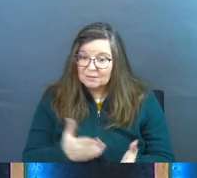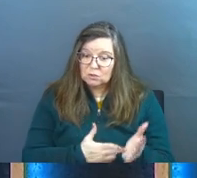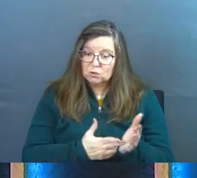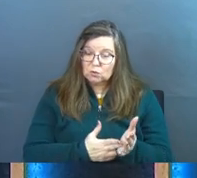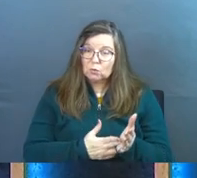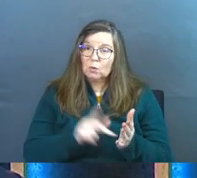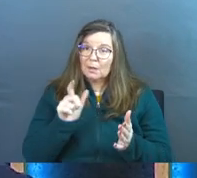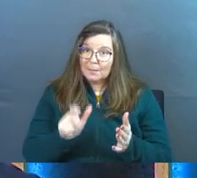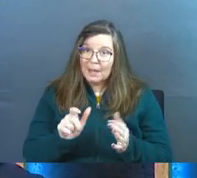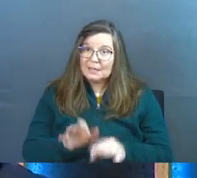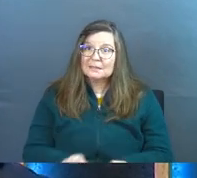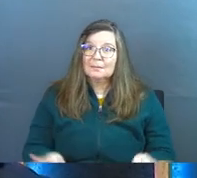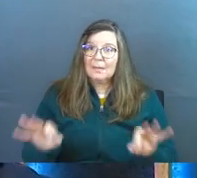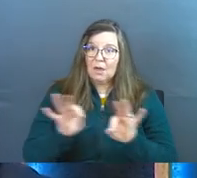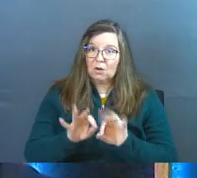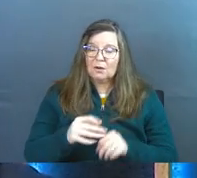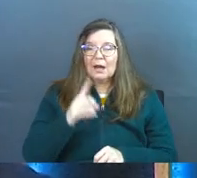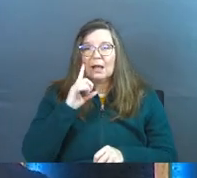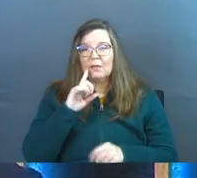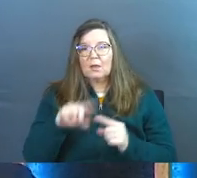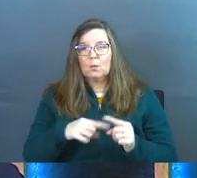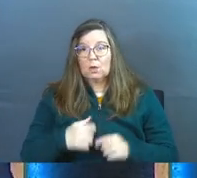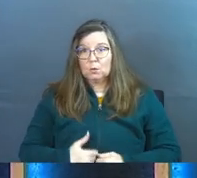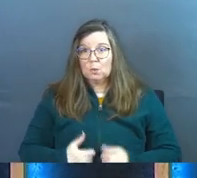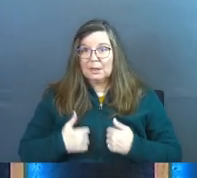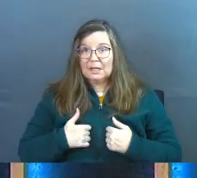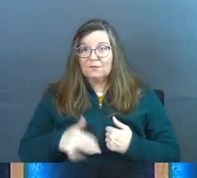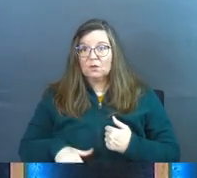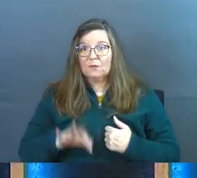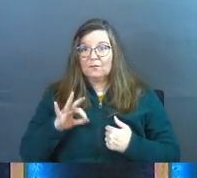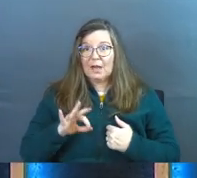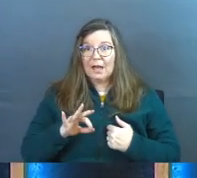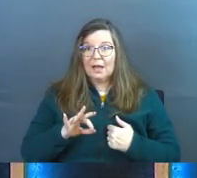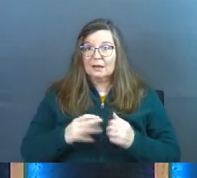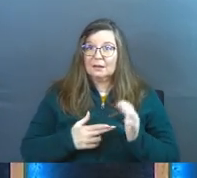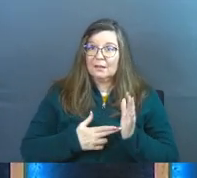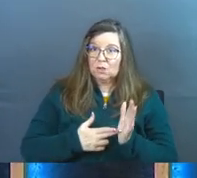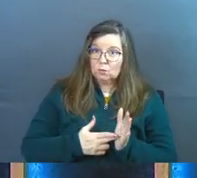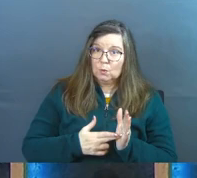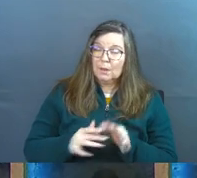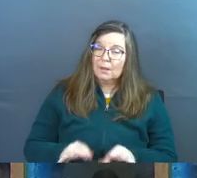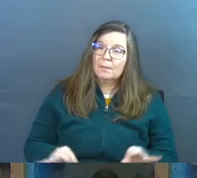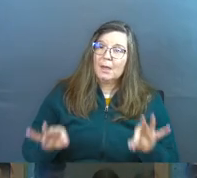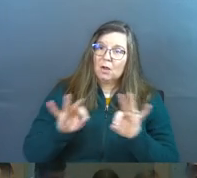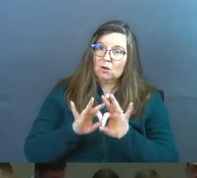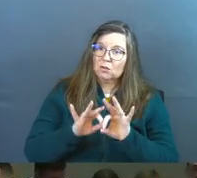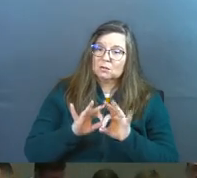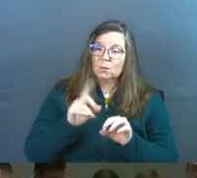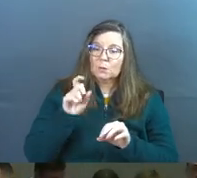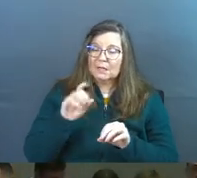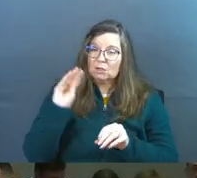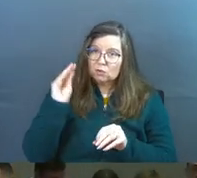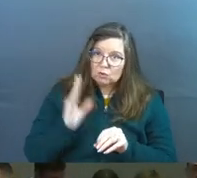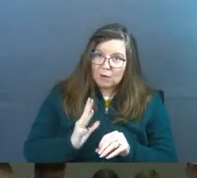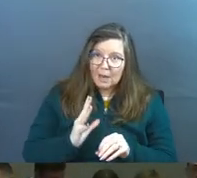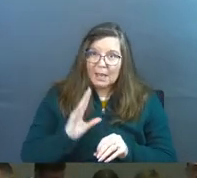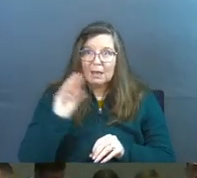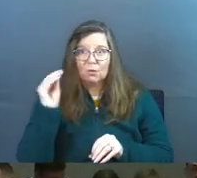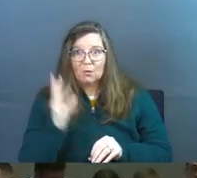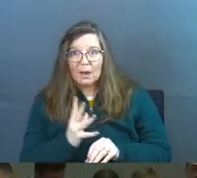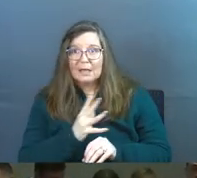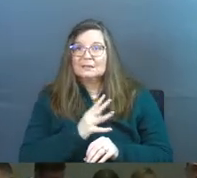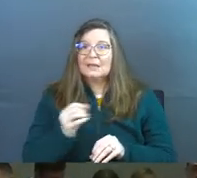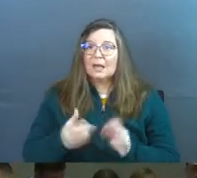Truth must matter. And I think when you live, you find that truth matters. See, we need grace and we need